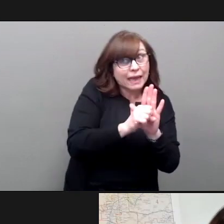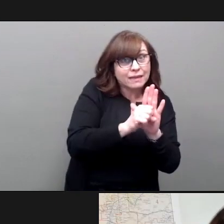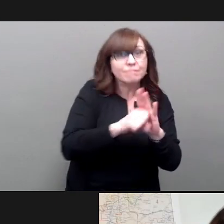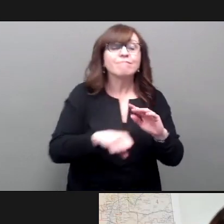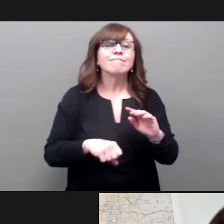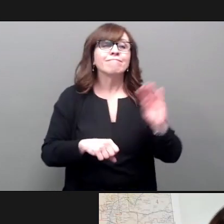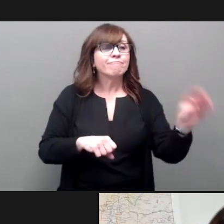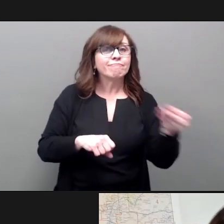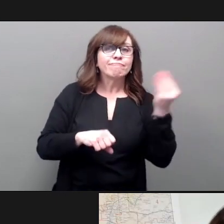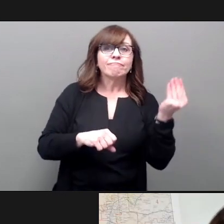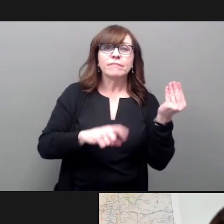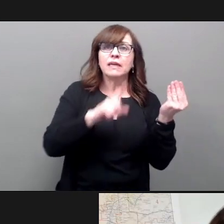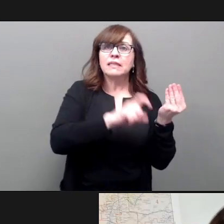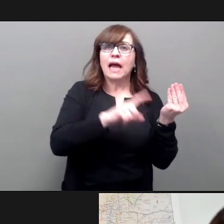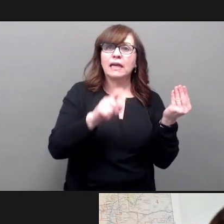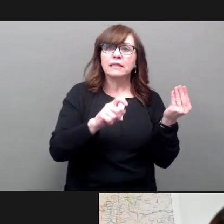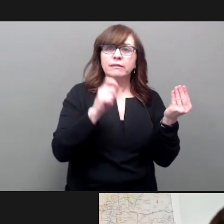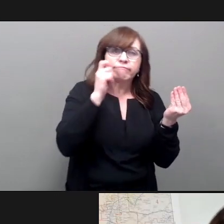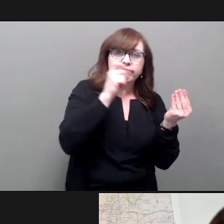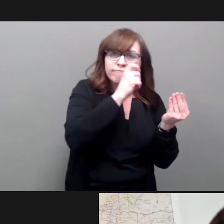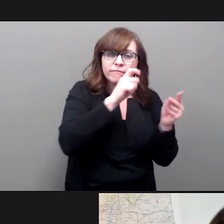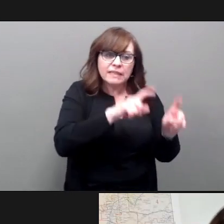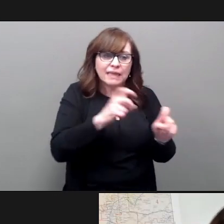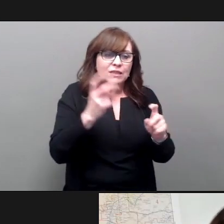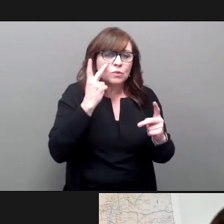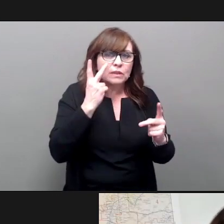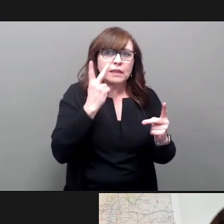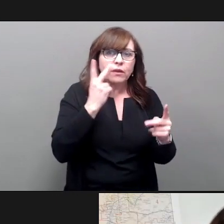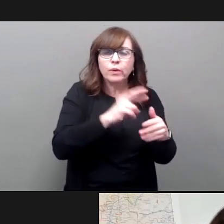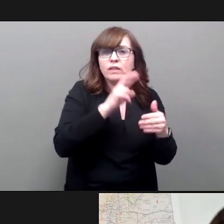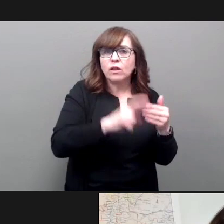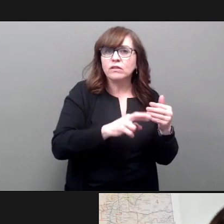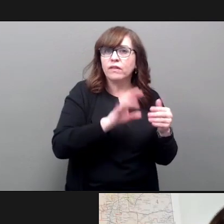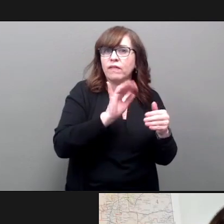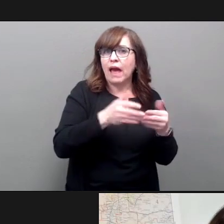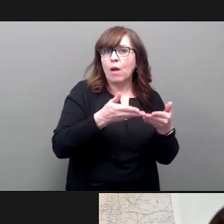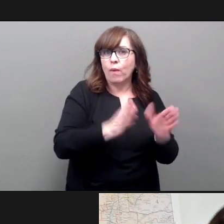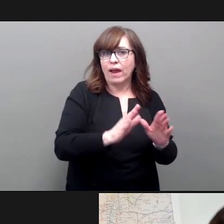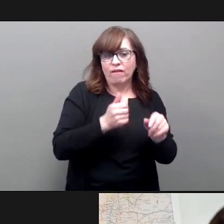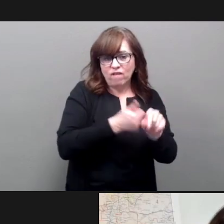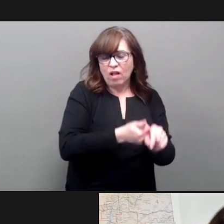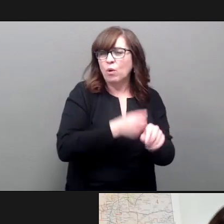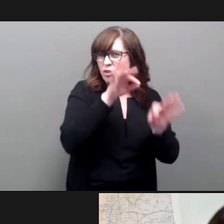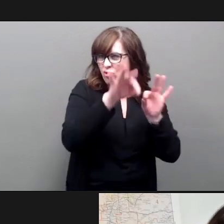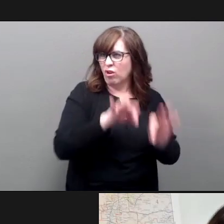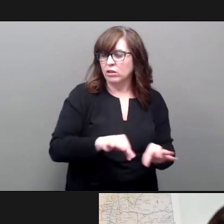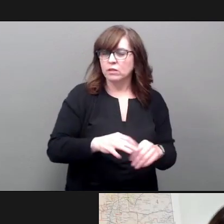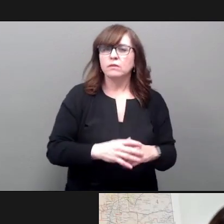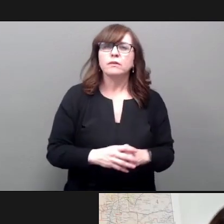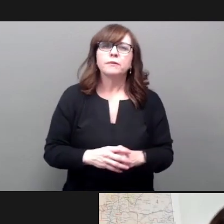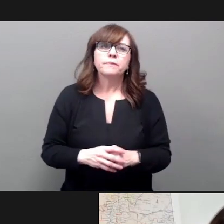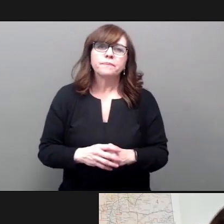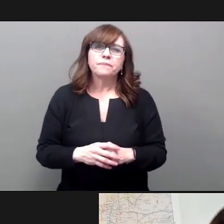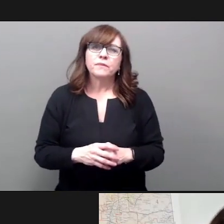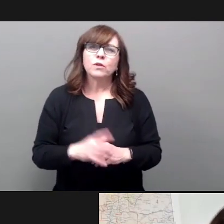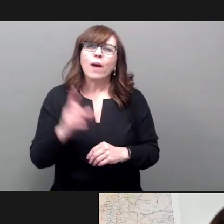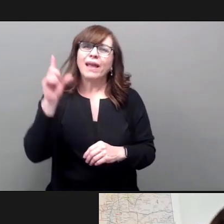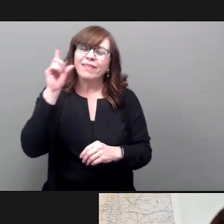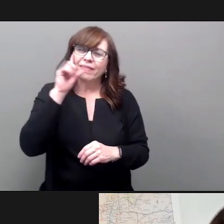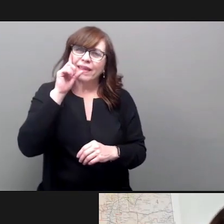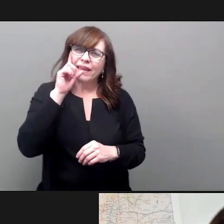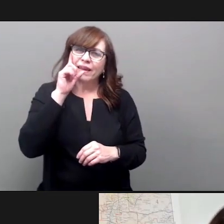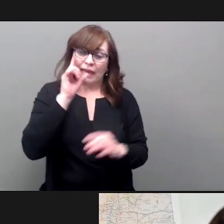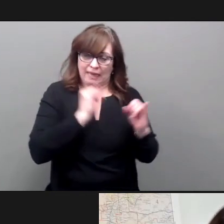I, take the test and see where I was at and follow the instructions. So I think it's I think the